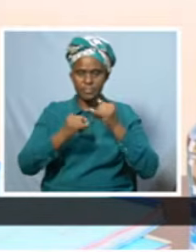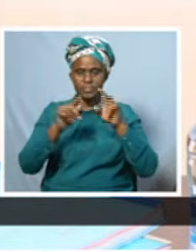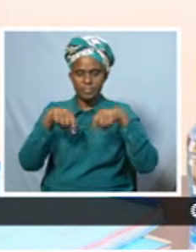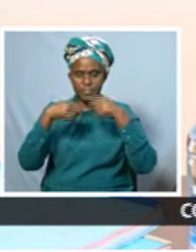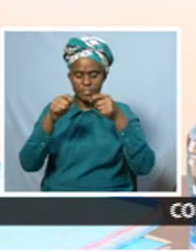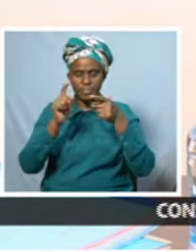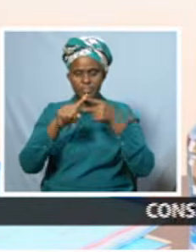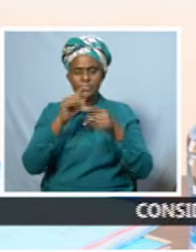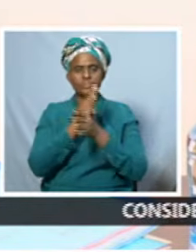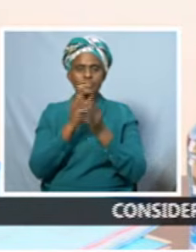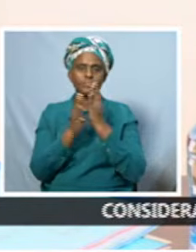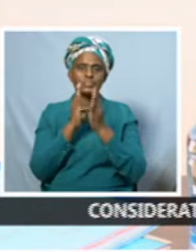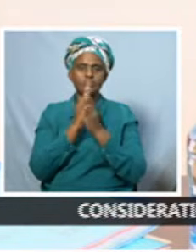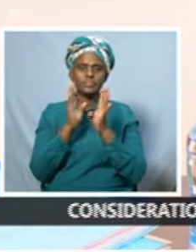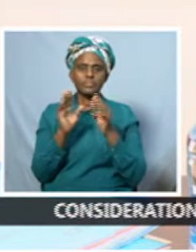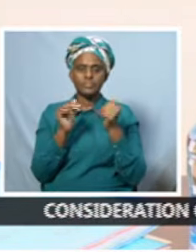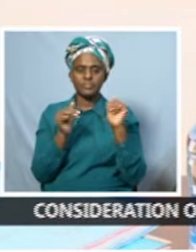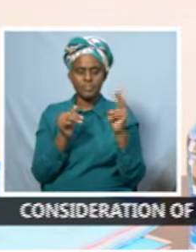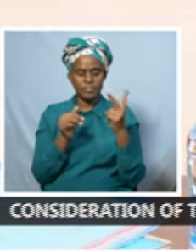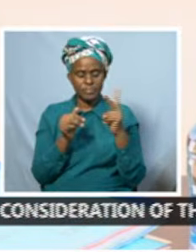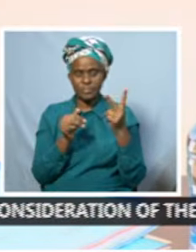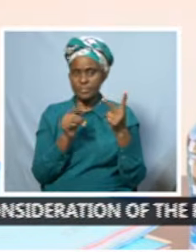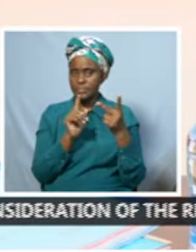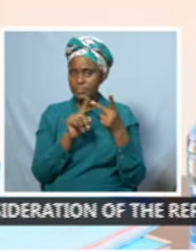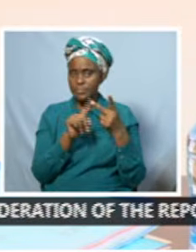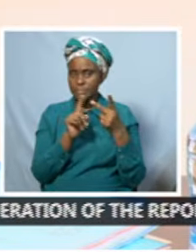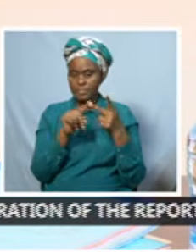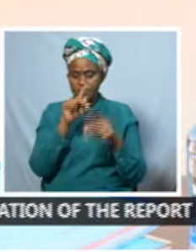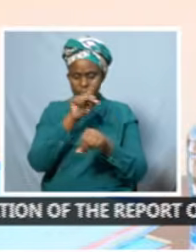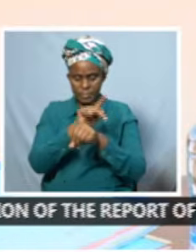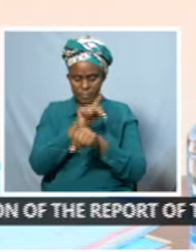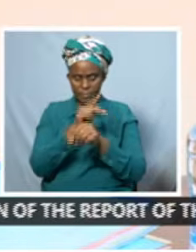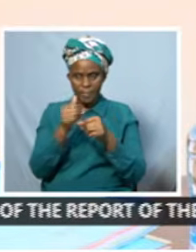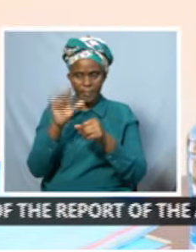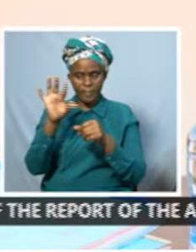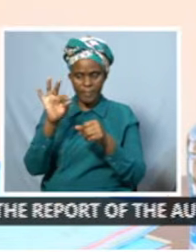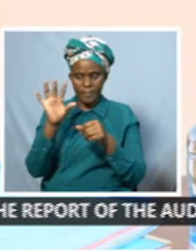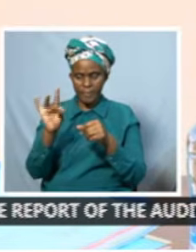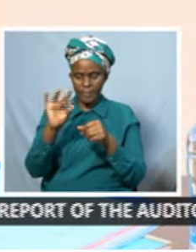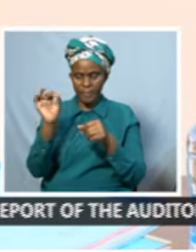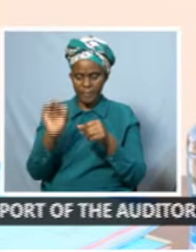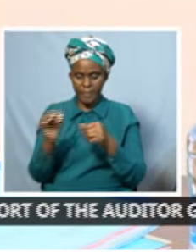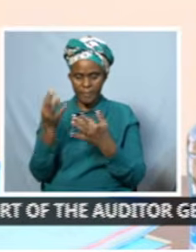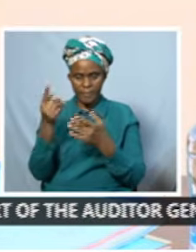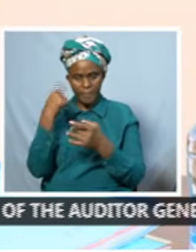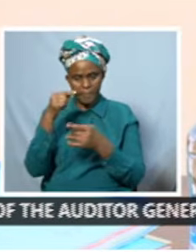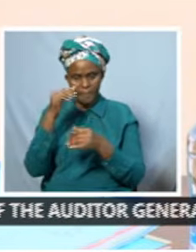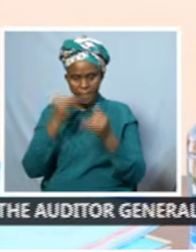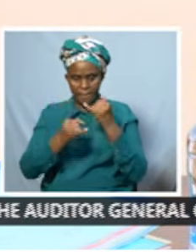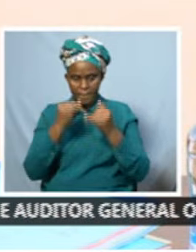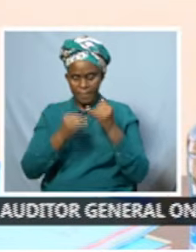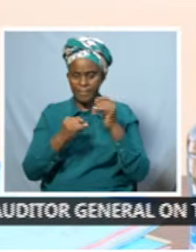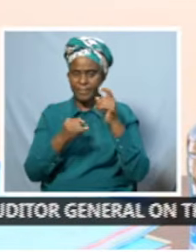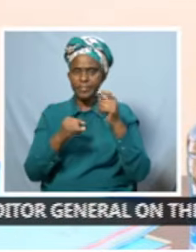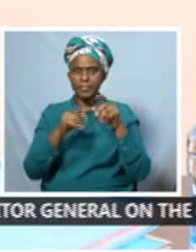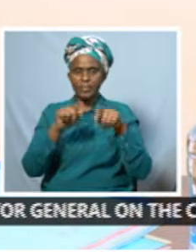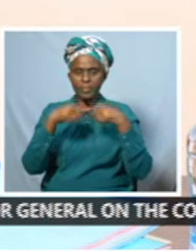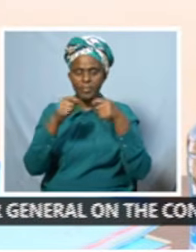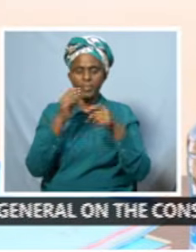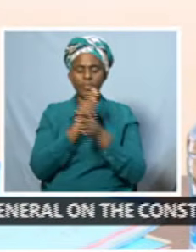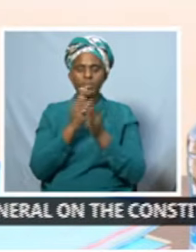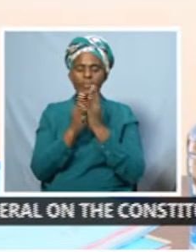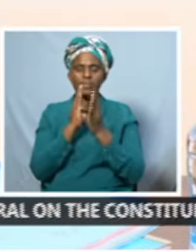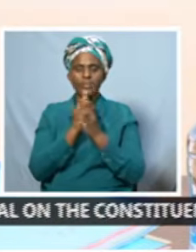to the contractor. And number 2, the project is at 98%, awaiting finalization of instruction issued to the